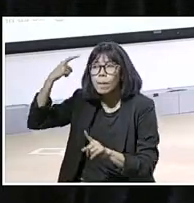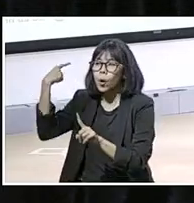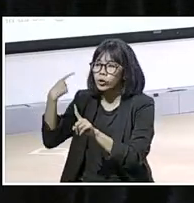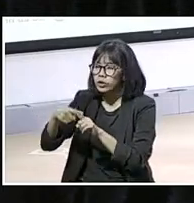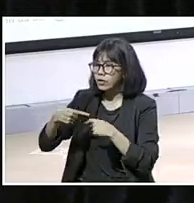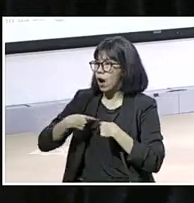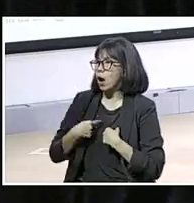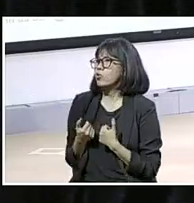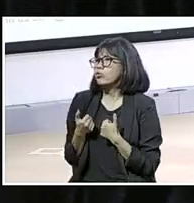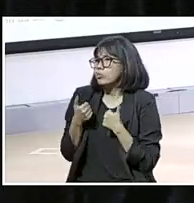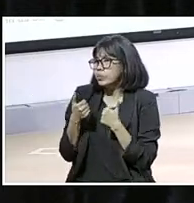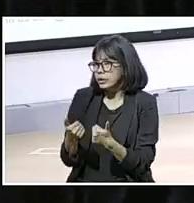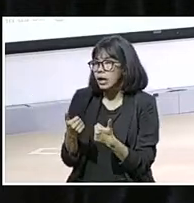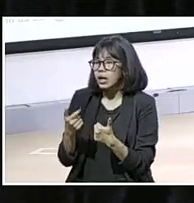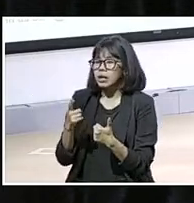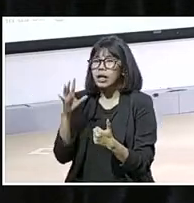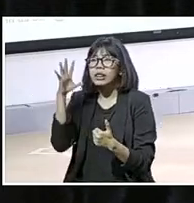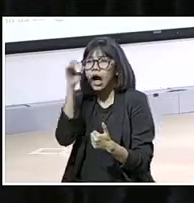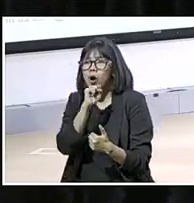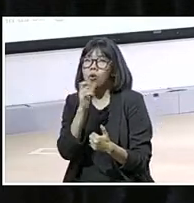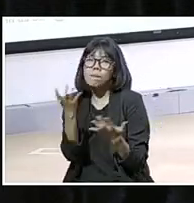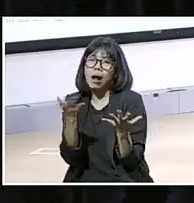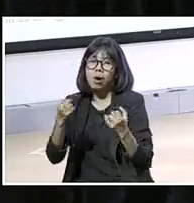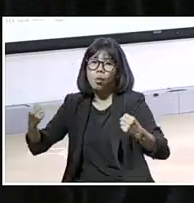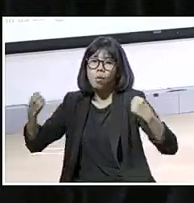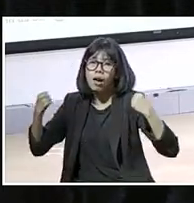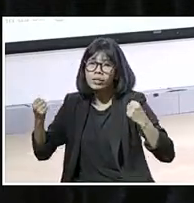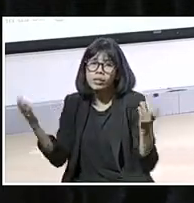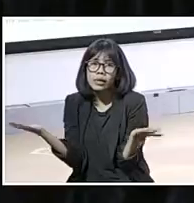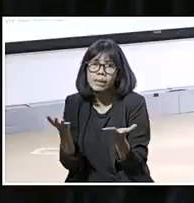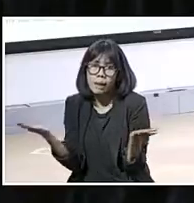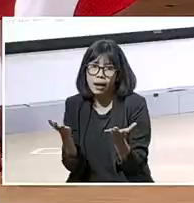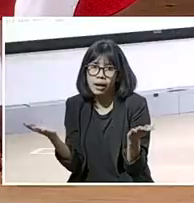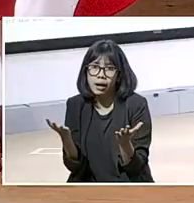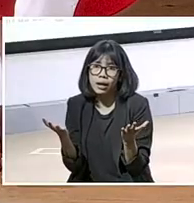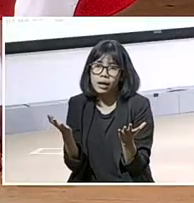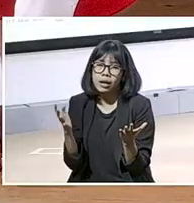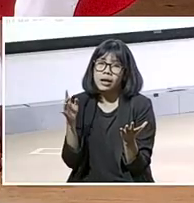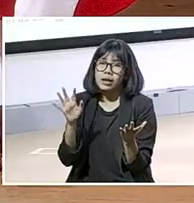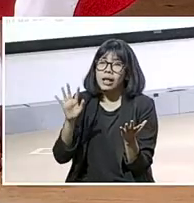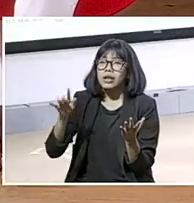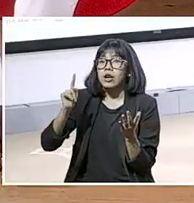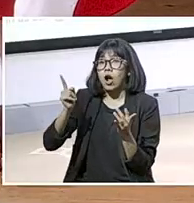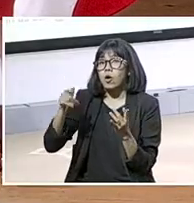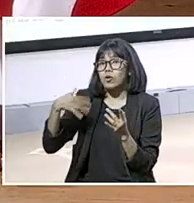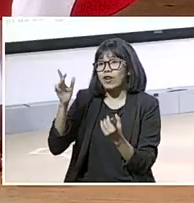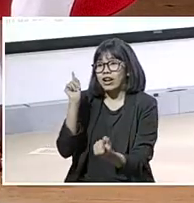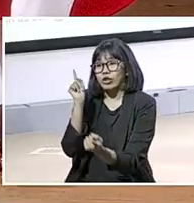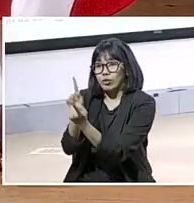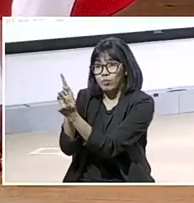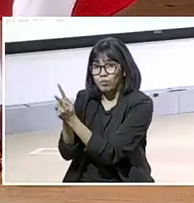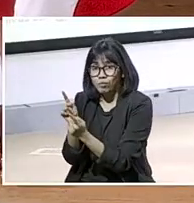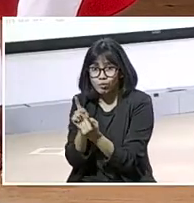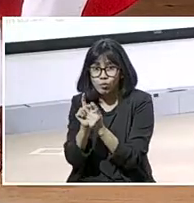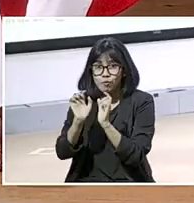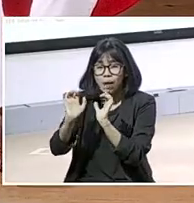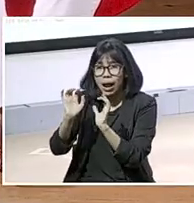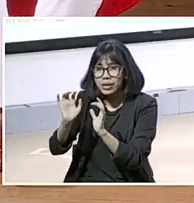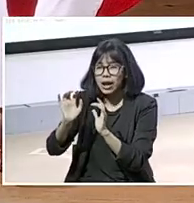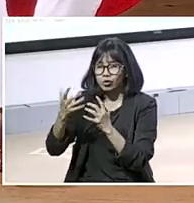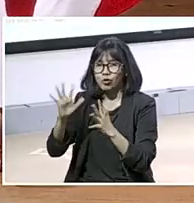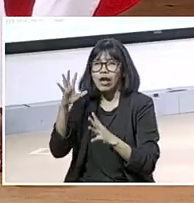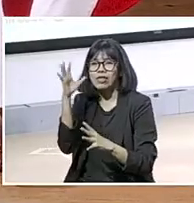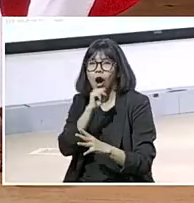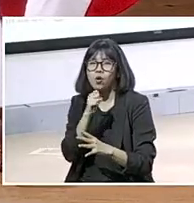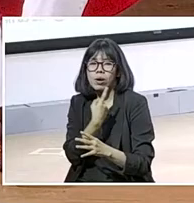that becomes part of your strength because, you know, throughout a game, you're going to have adversity, but you're used to that, and you're going to be able to fight through it